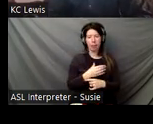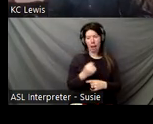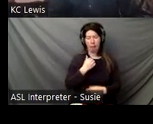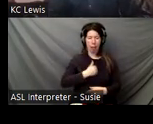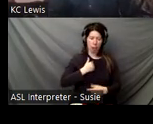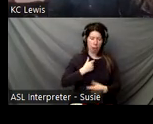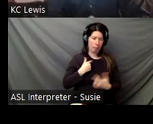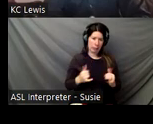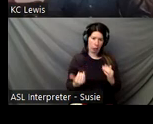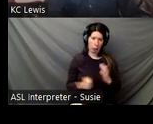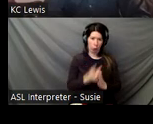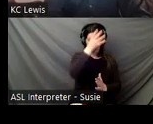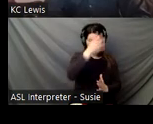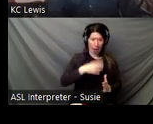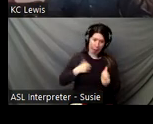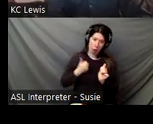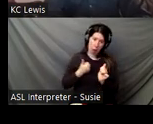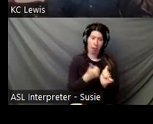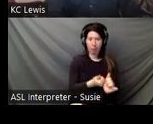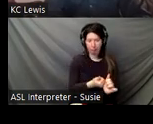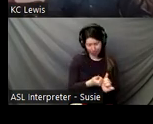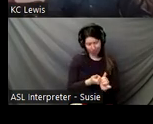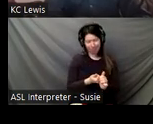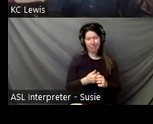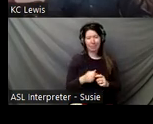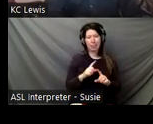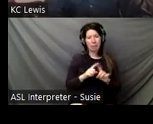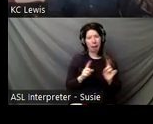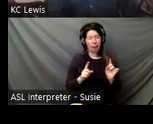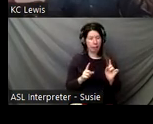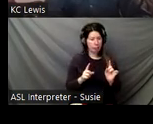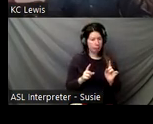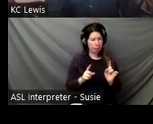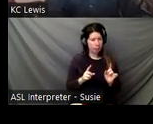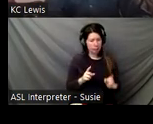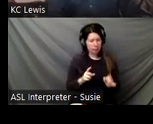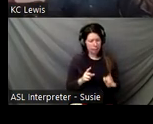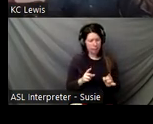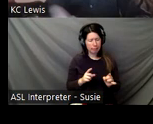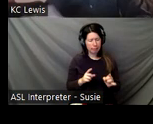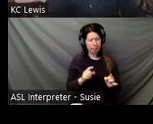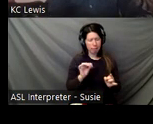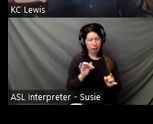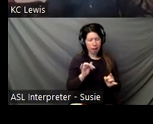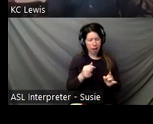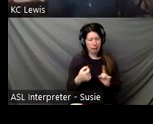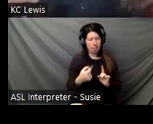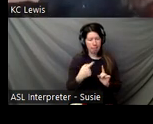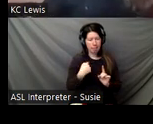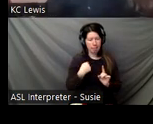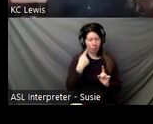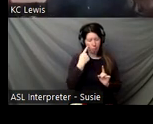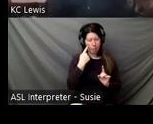still the new guy who's catching up on a lot of this stuff. But the thing that that sort of raised for me is that in the context of